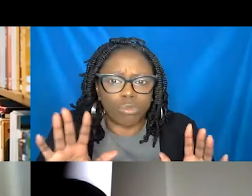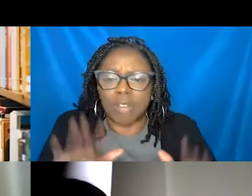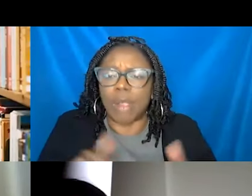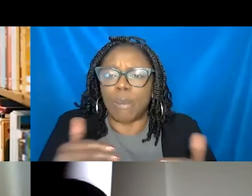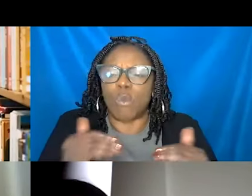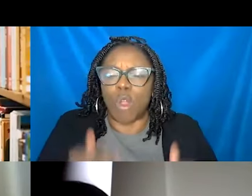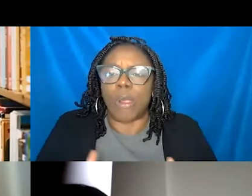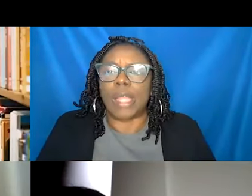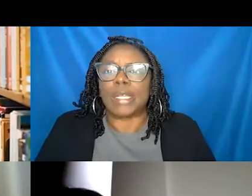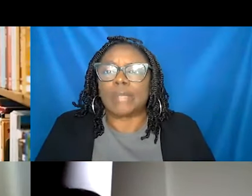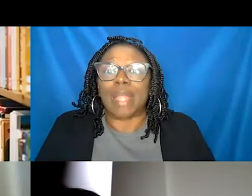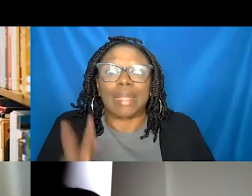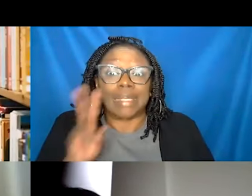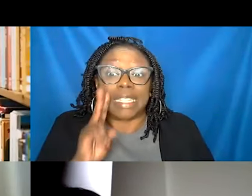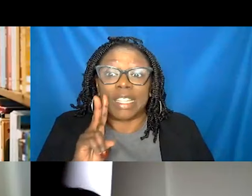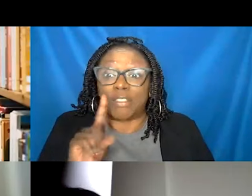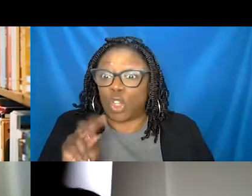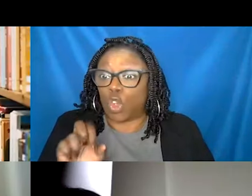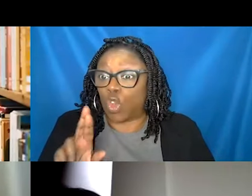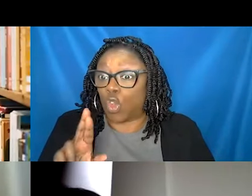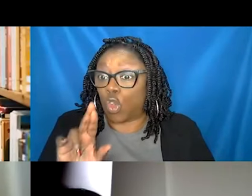more. I see Victor Yang.